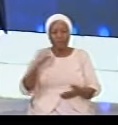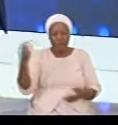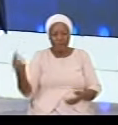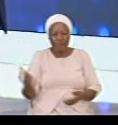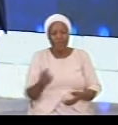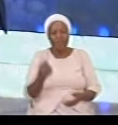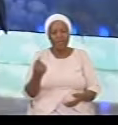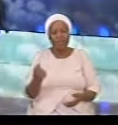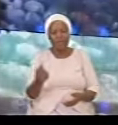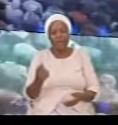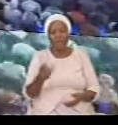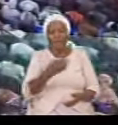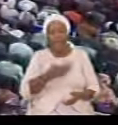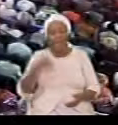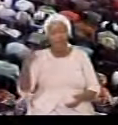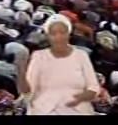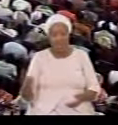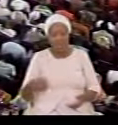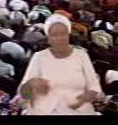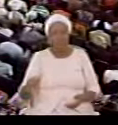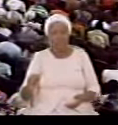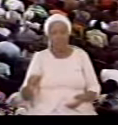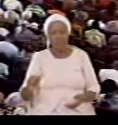forever and ever.